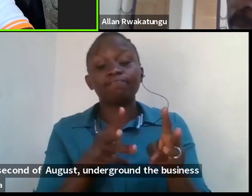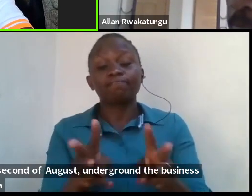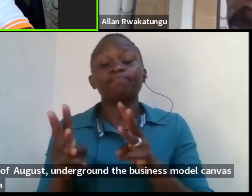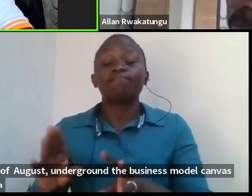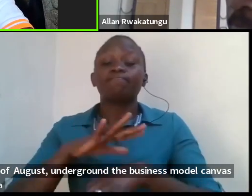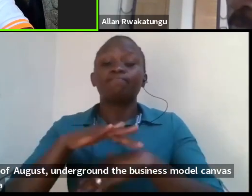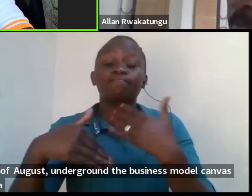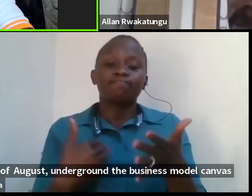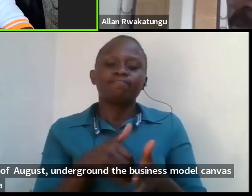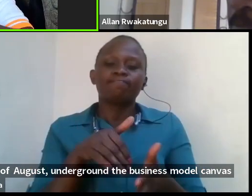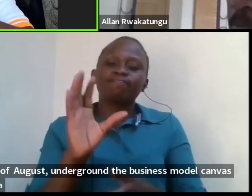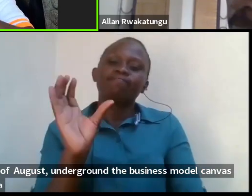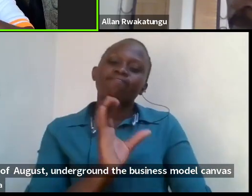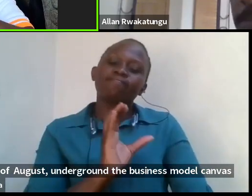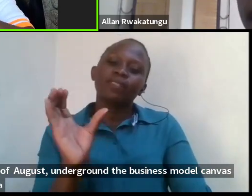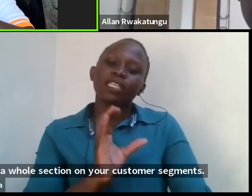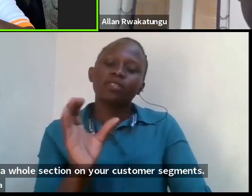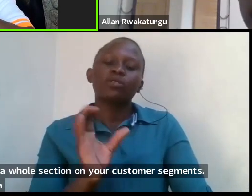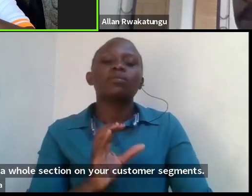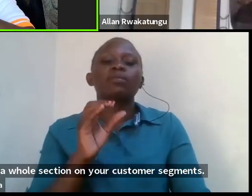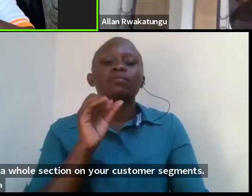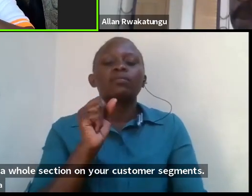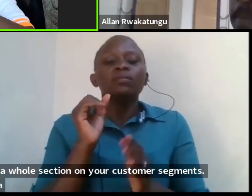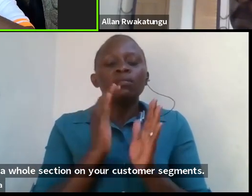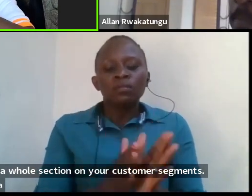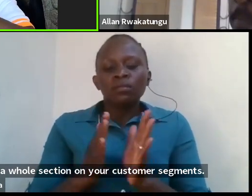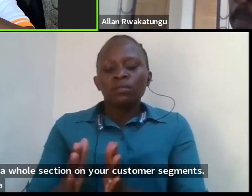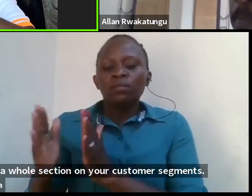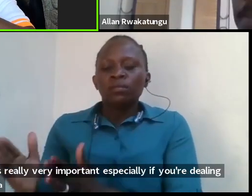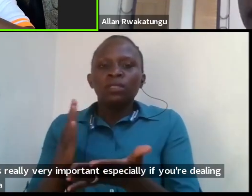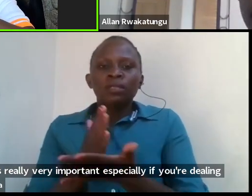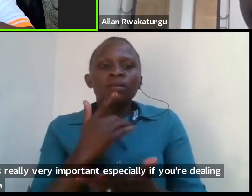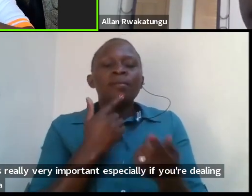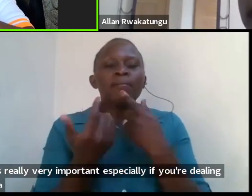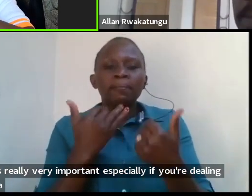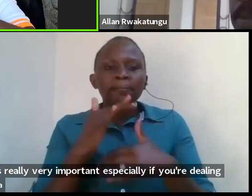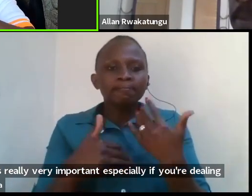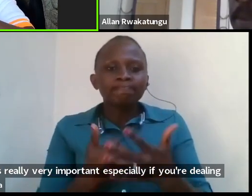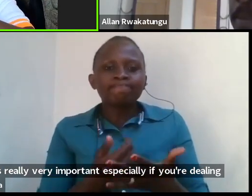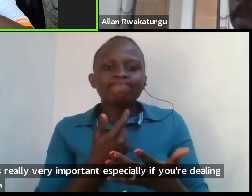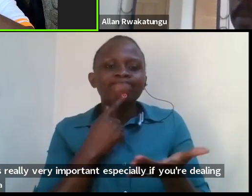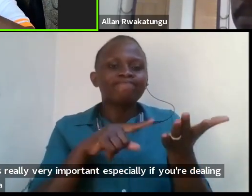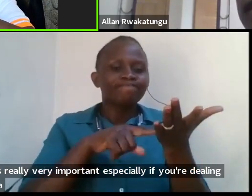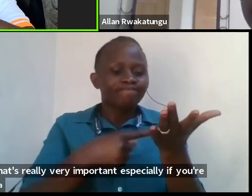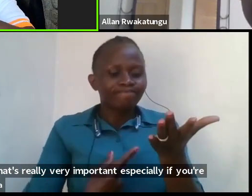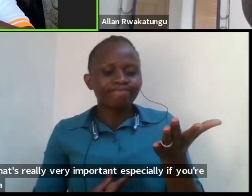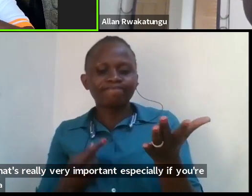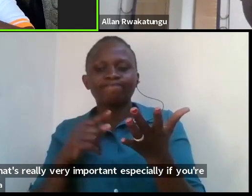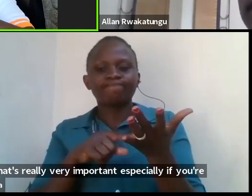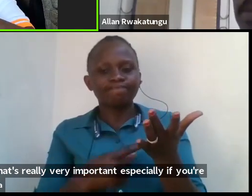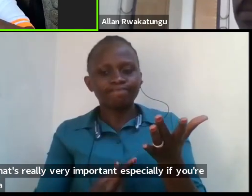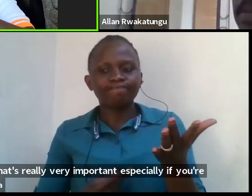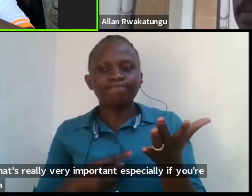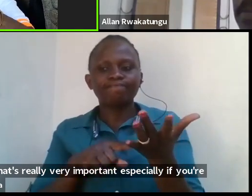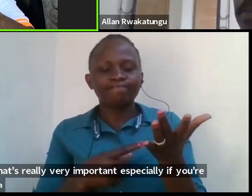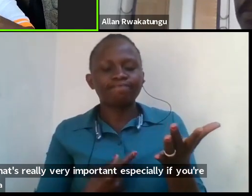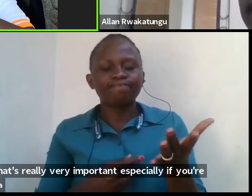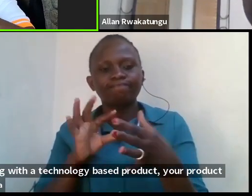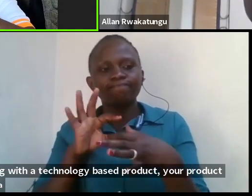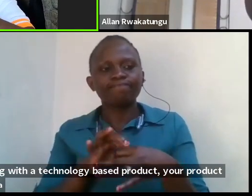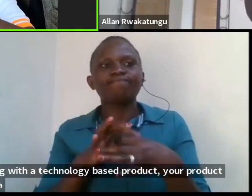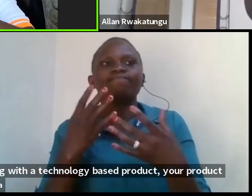on your customer segments. That's really very important, especially if you're dealing with a technology-based product. Your product can't serve